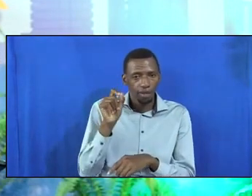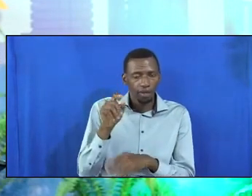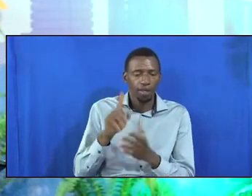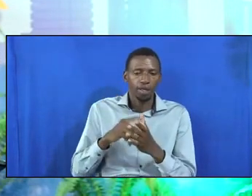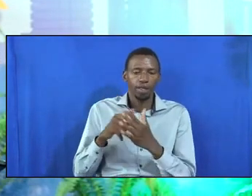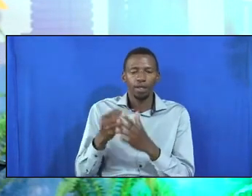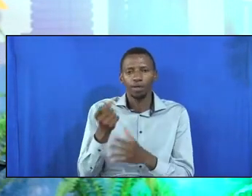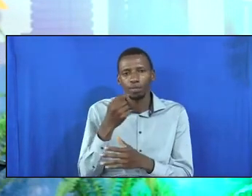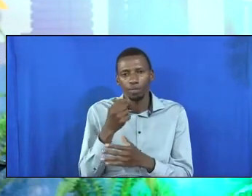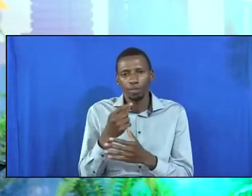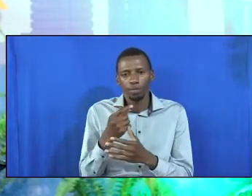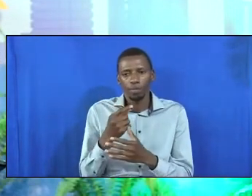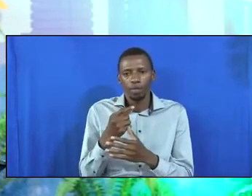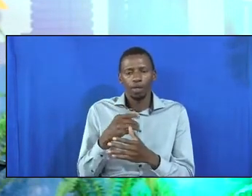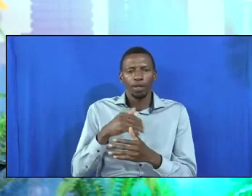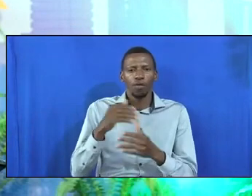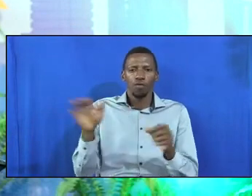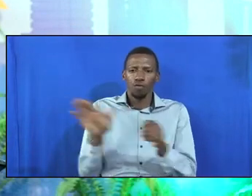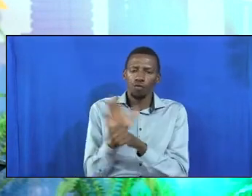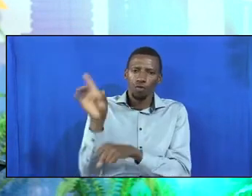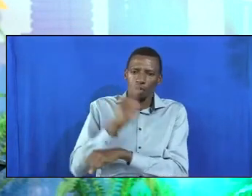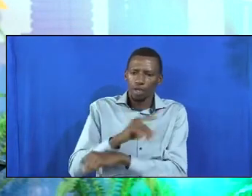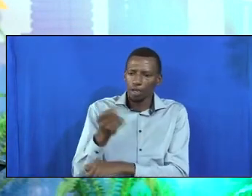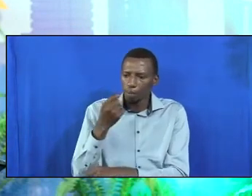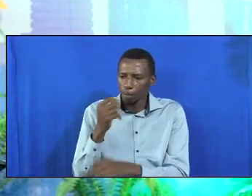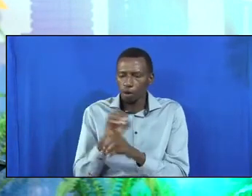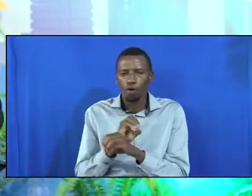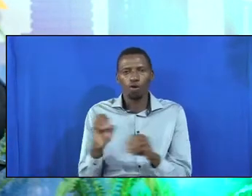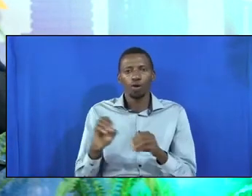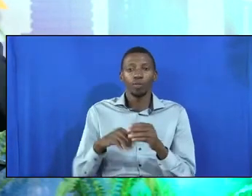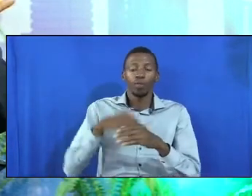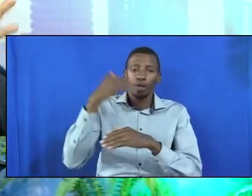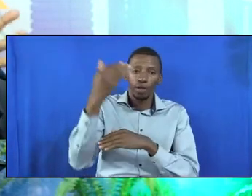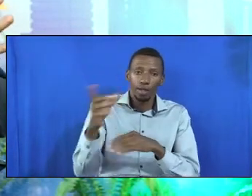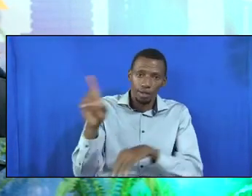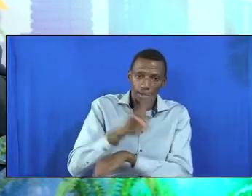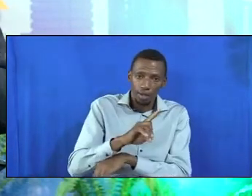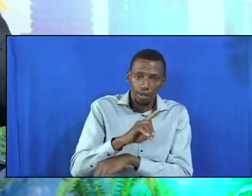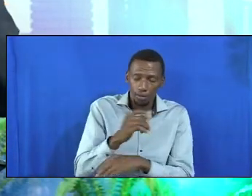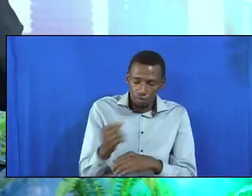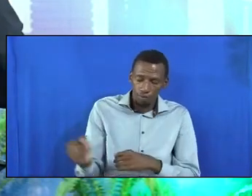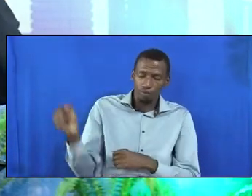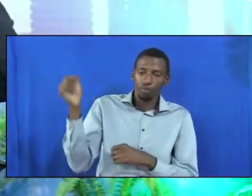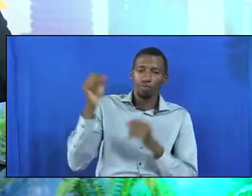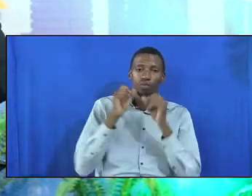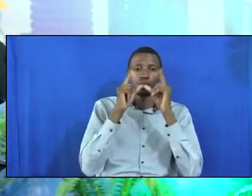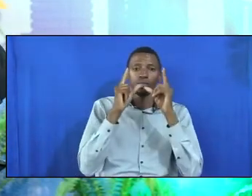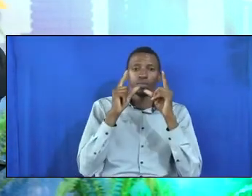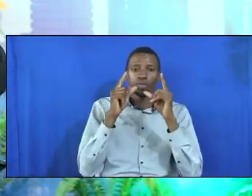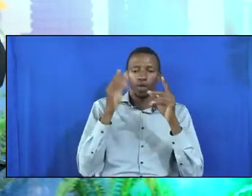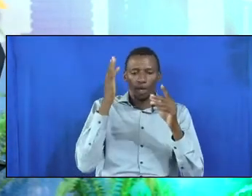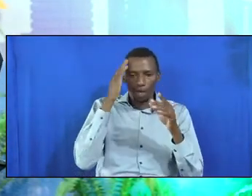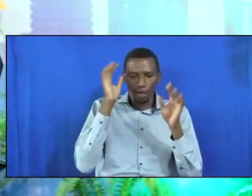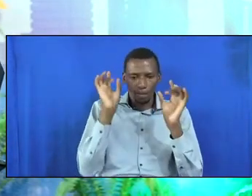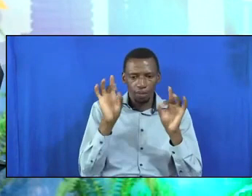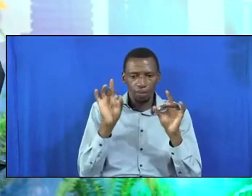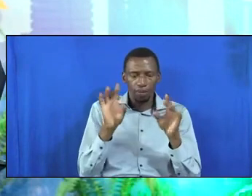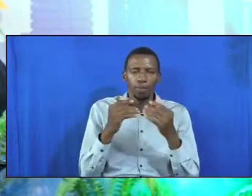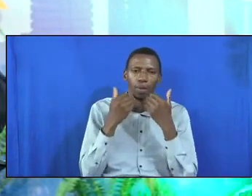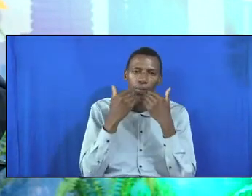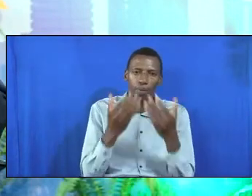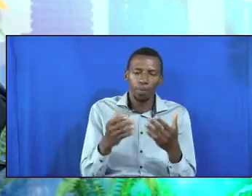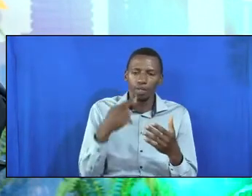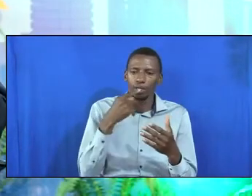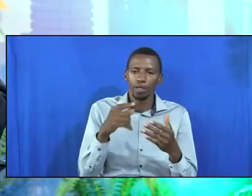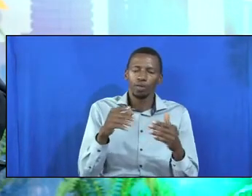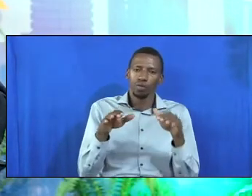witness that. The following day, when she woke up, the headache was not there. She also said, I'll wait until the headache